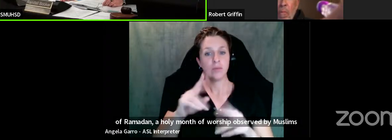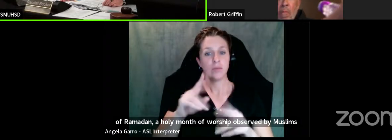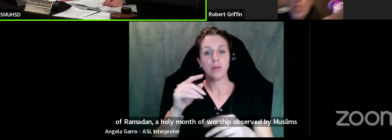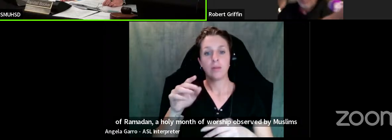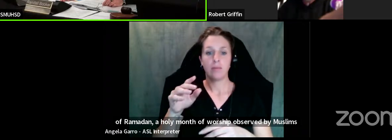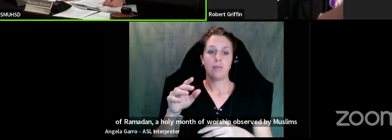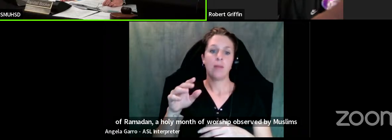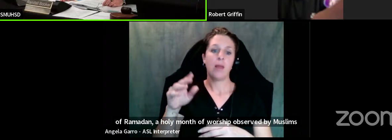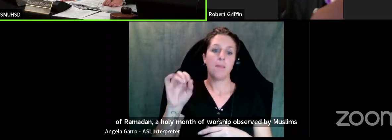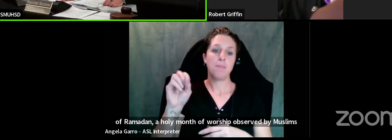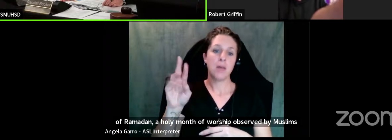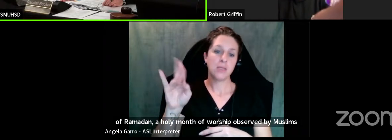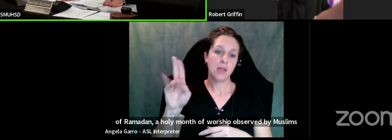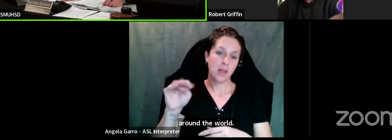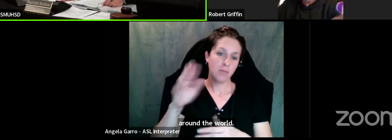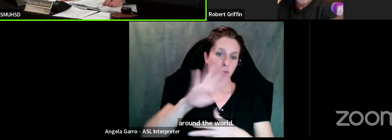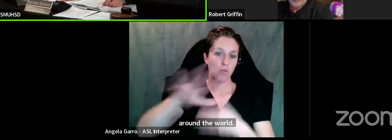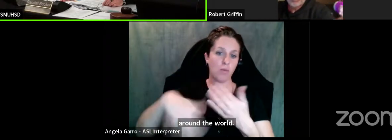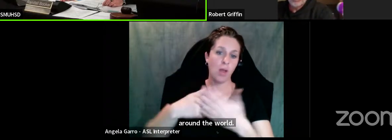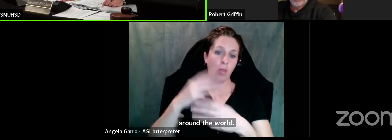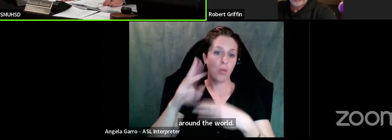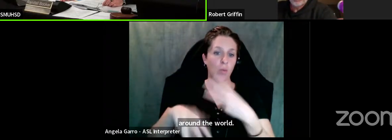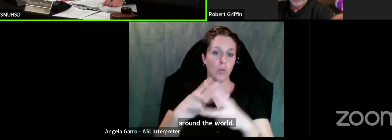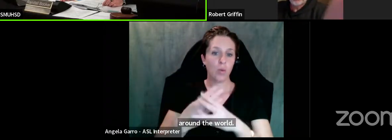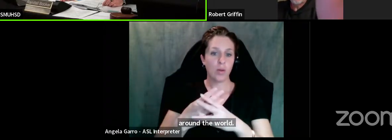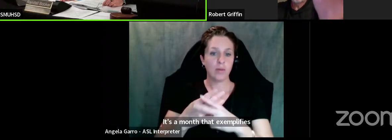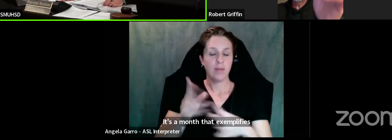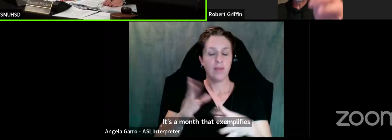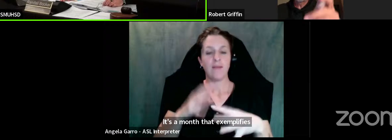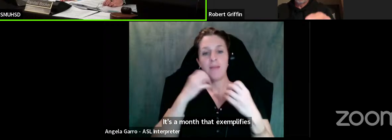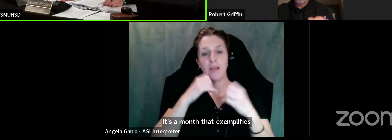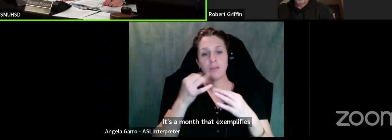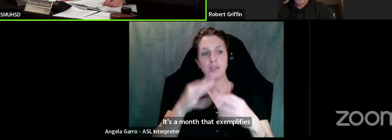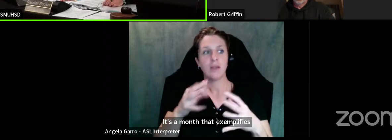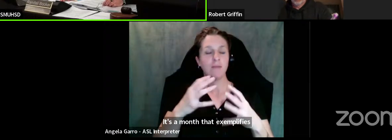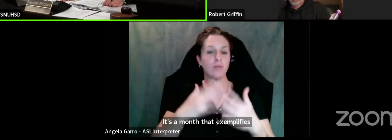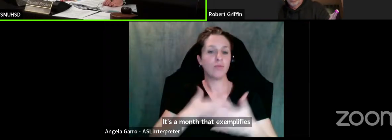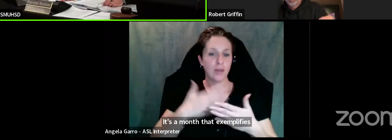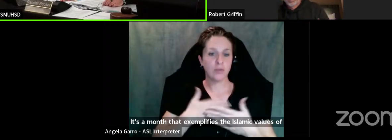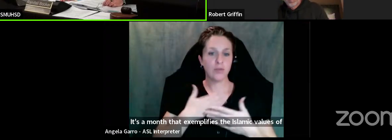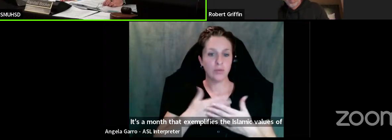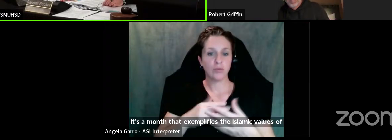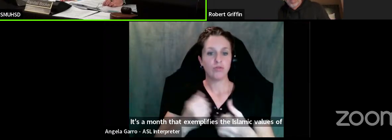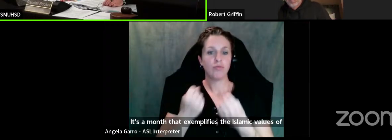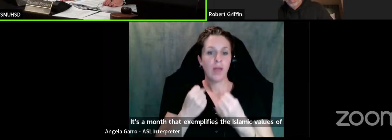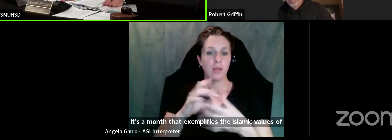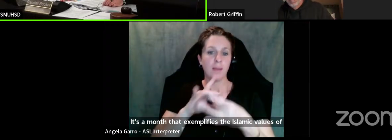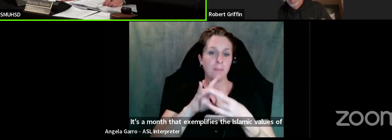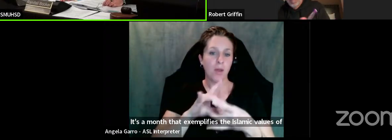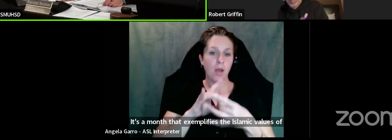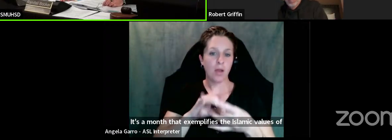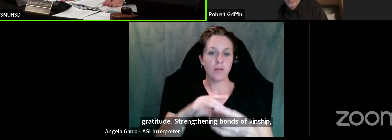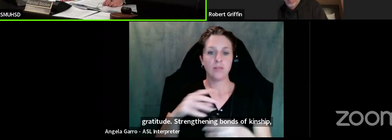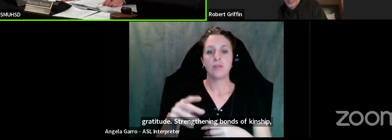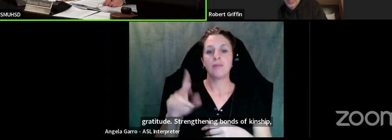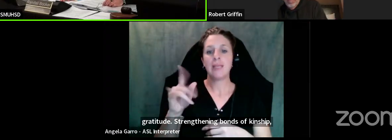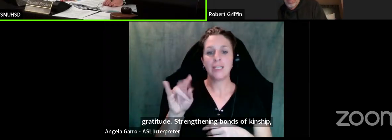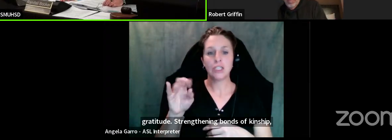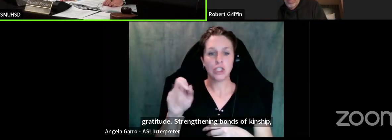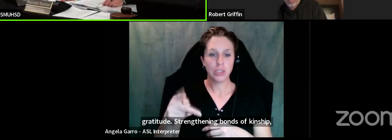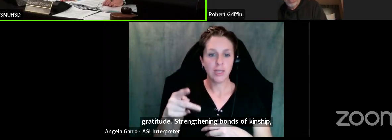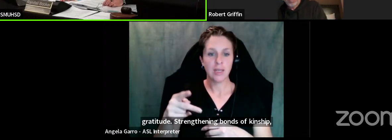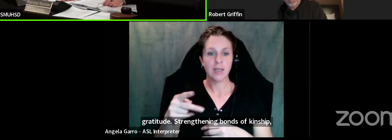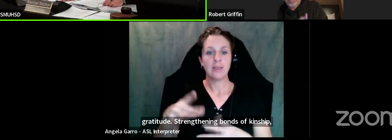that exemplifies the Islamic values of gratitude, strengthening bonds of kinship, spirituality, and maximizing acts